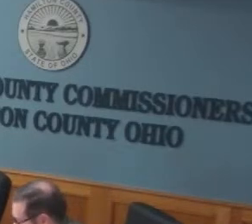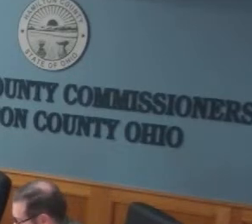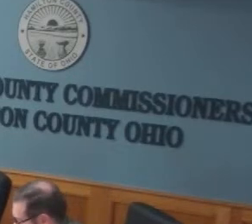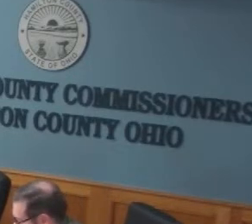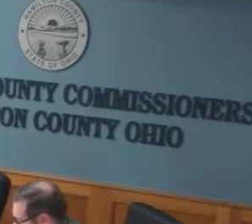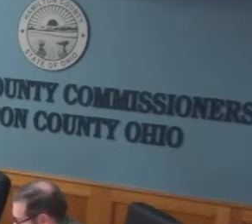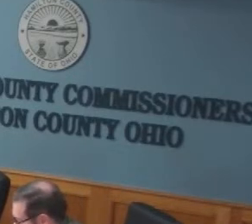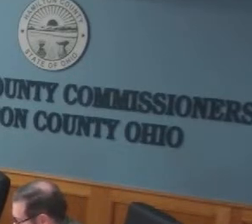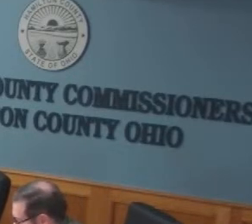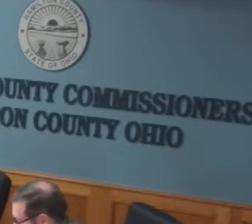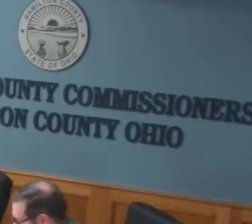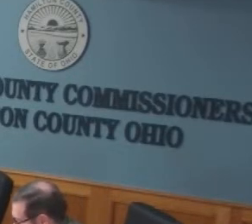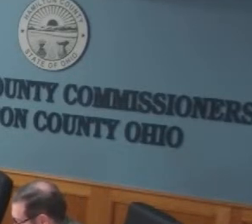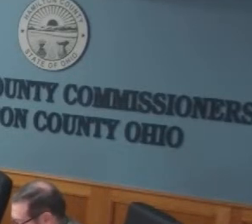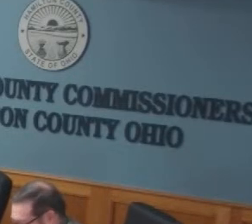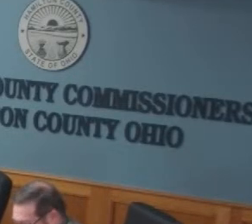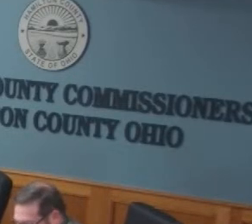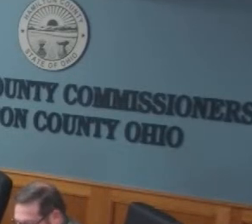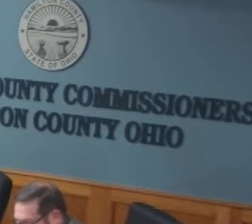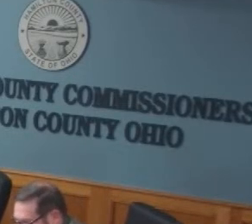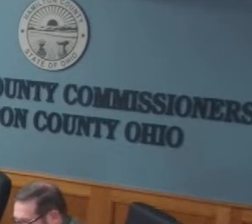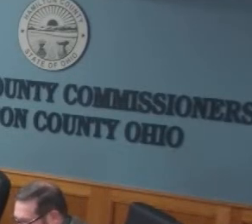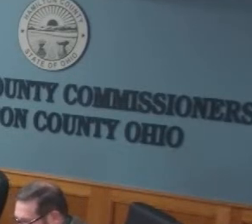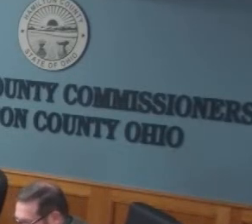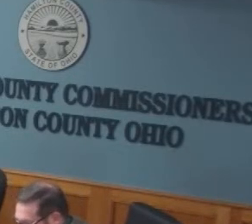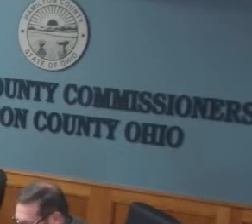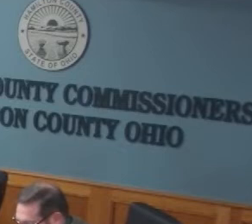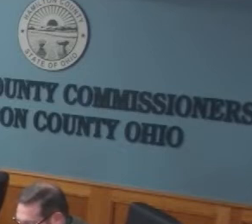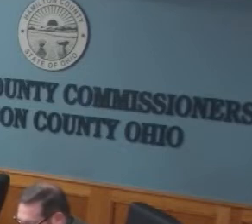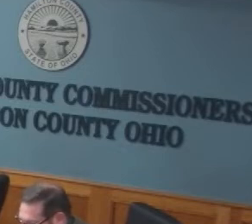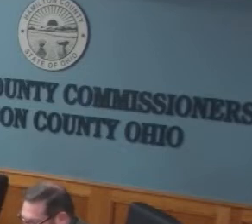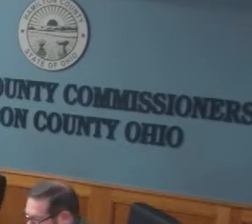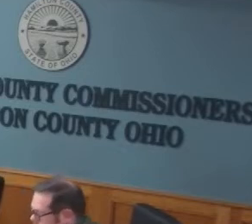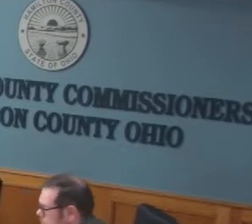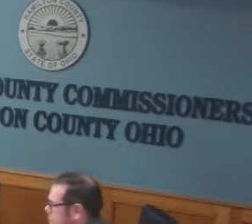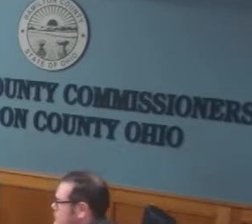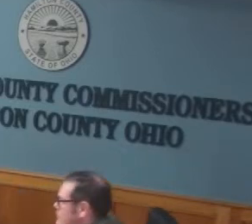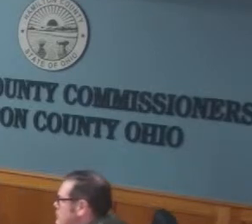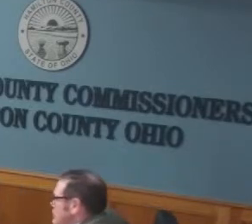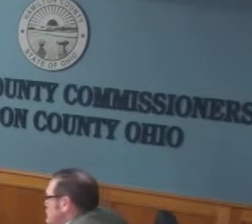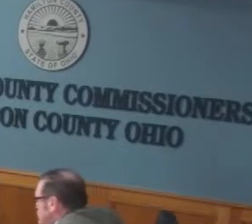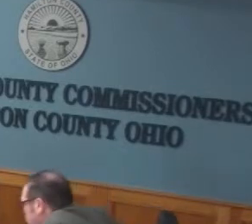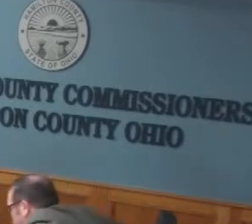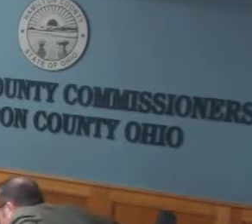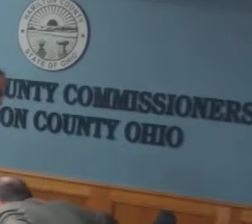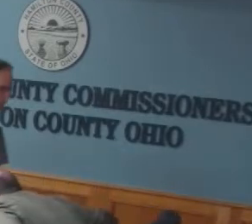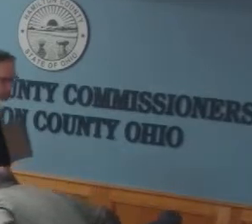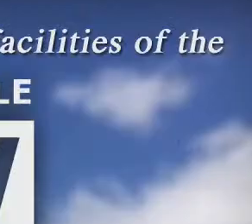adjourn. Second. Commissioner Reese? Yes. Commissioner Dreehouse? Yes. Commissioner Summer Dumas? Yes.